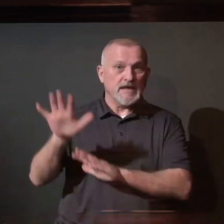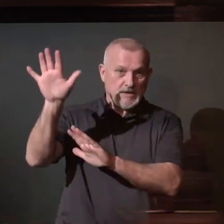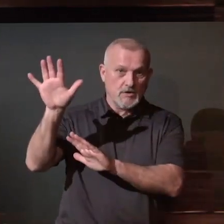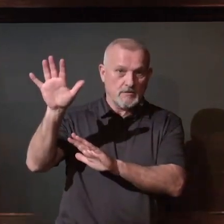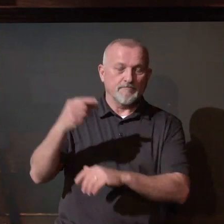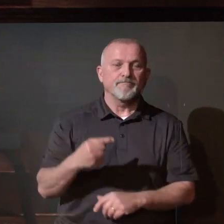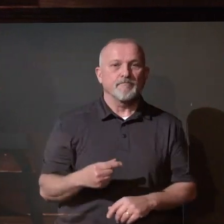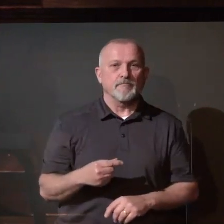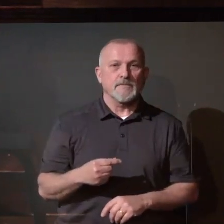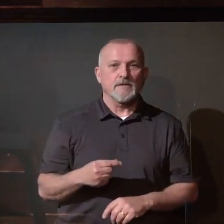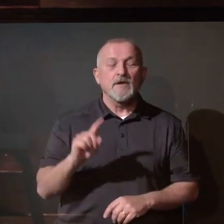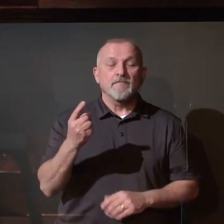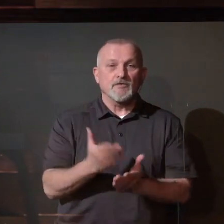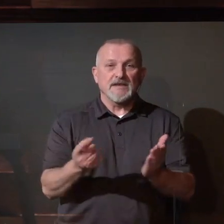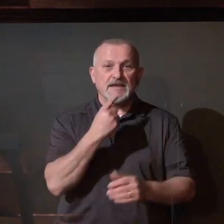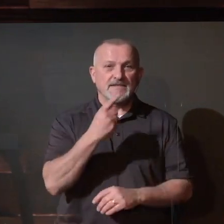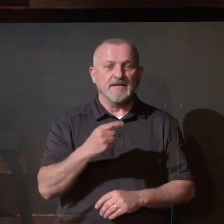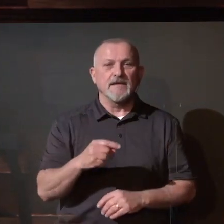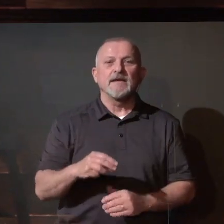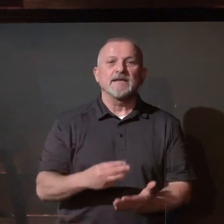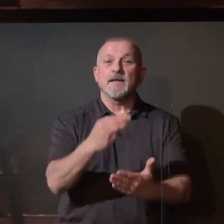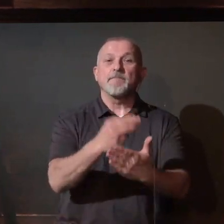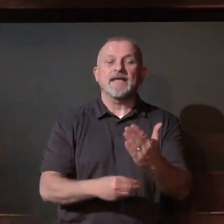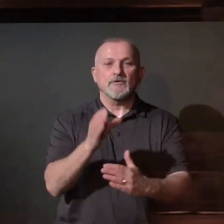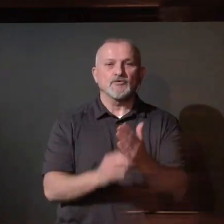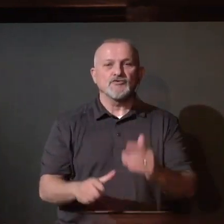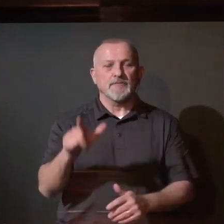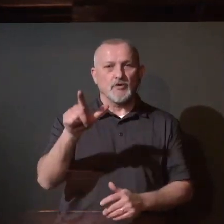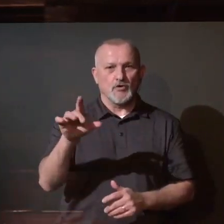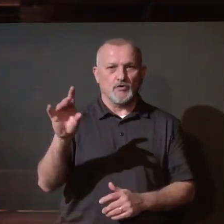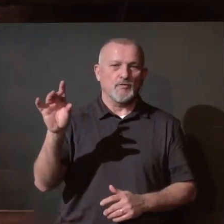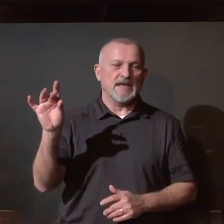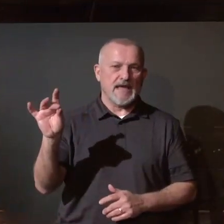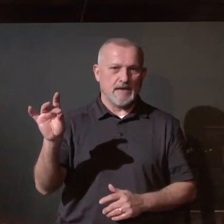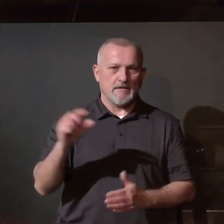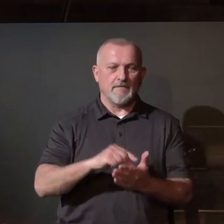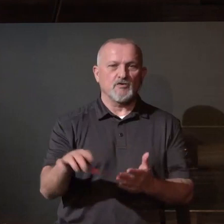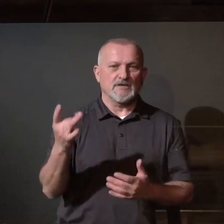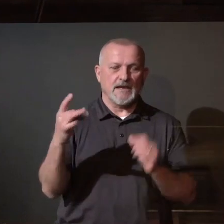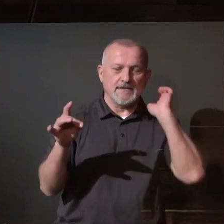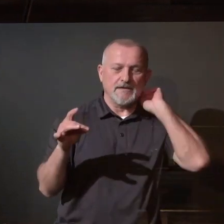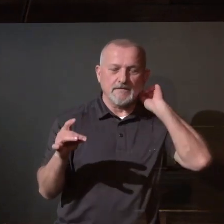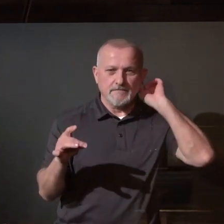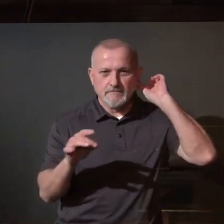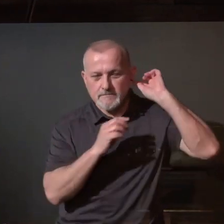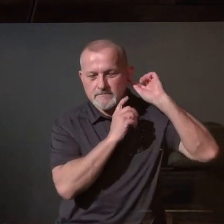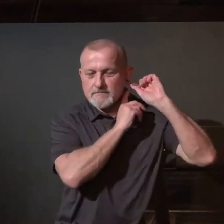the first thing that he said was in Matthew chapter 28, verse 18. I encourage you to go there.